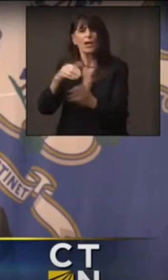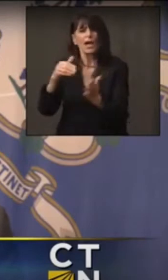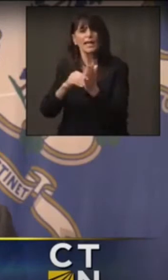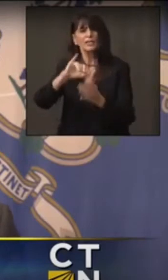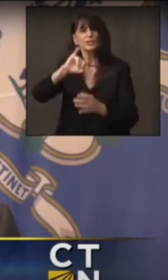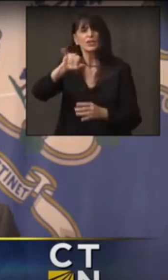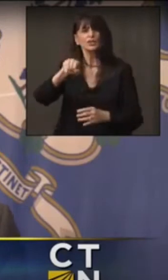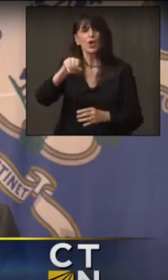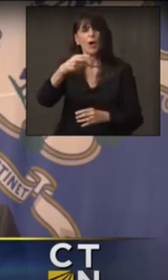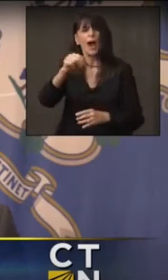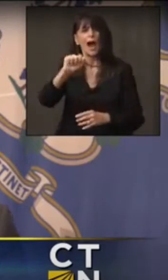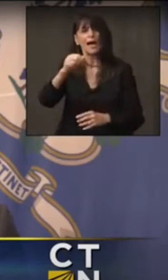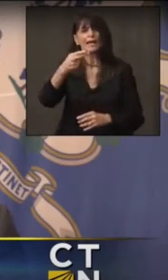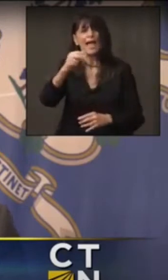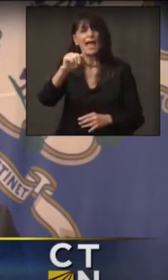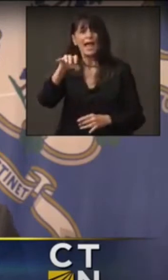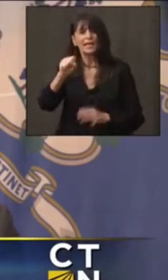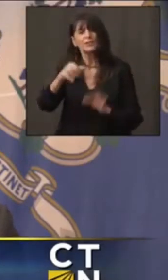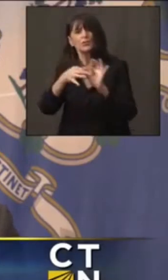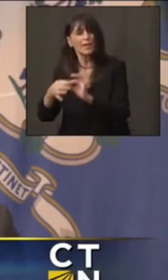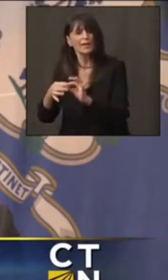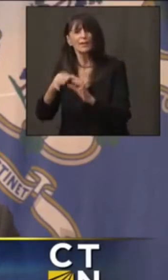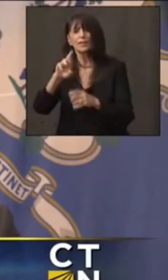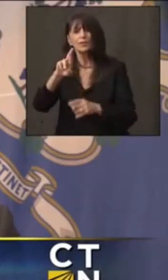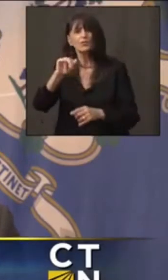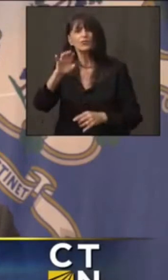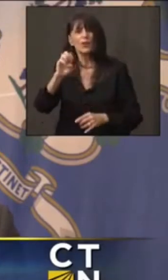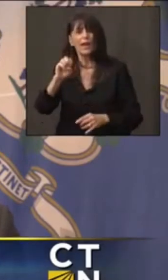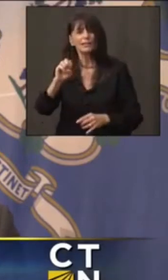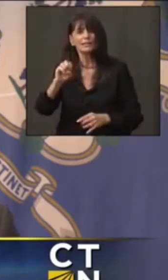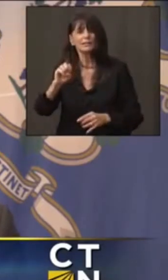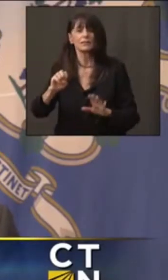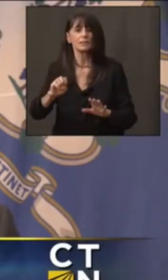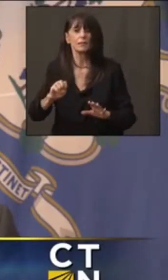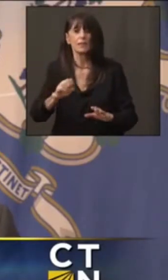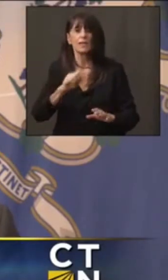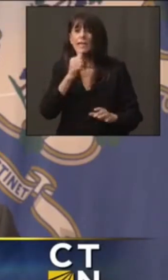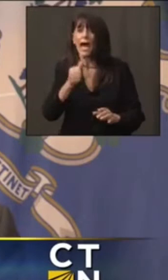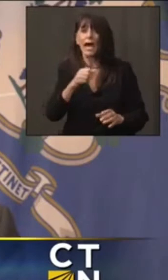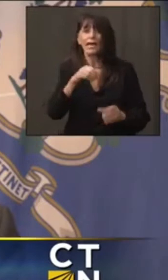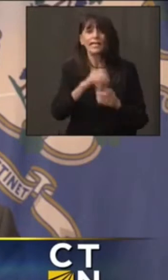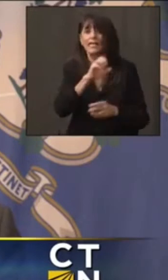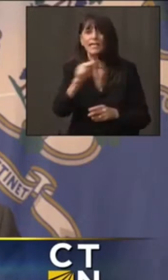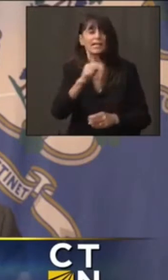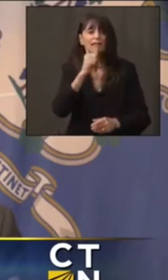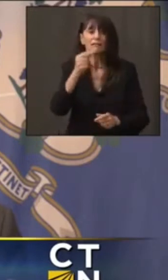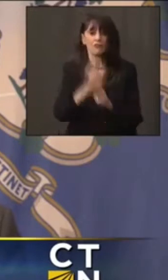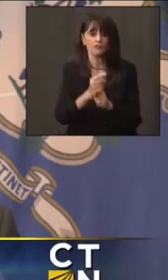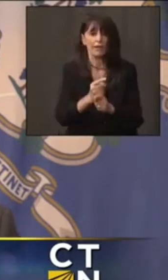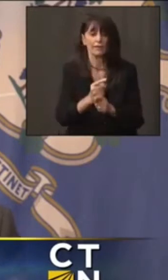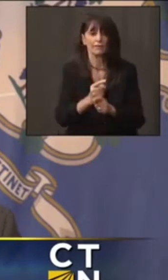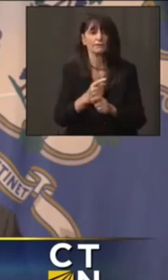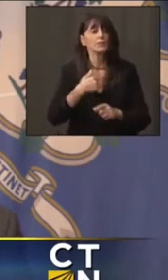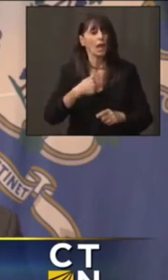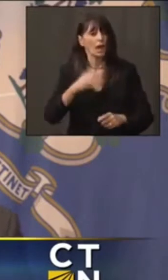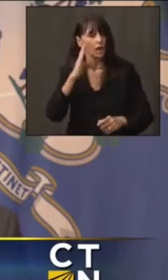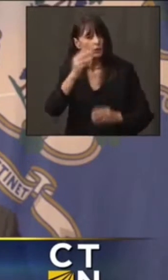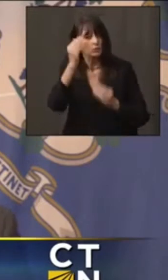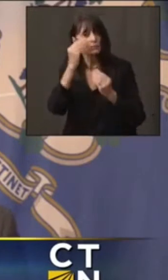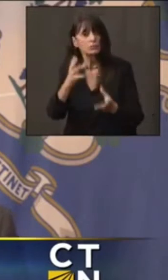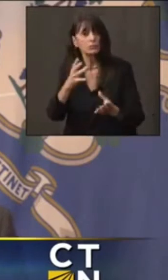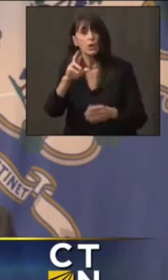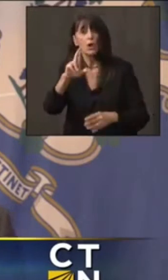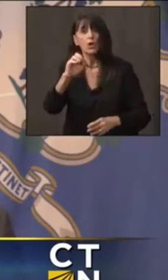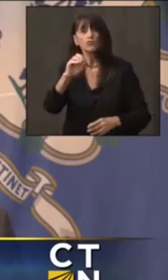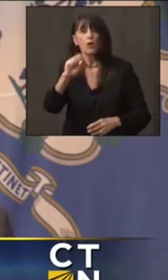Hayes. Of a racial nature, just not Connecticut, not right. And I can tell you, Rosa